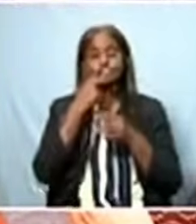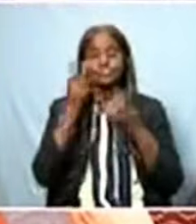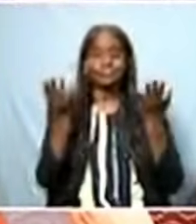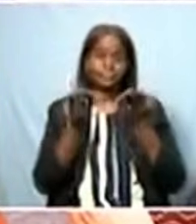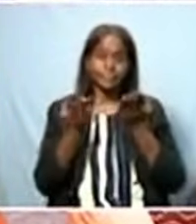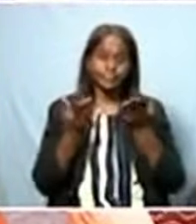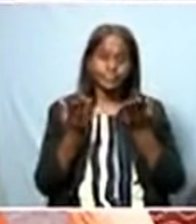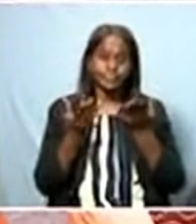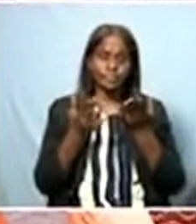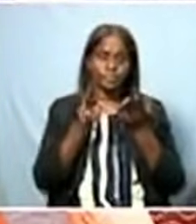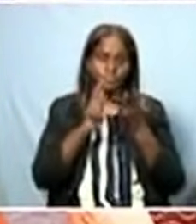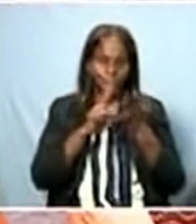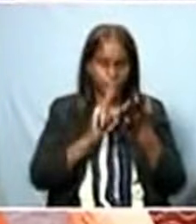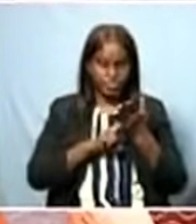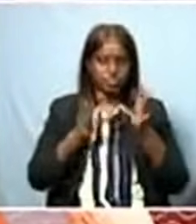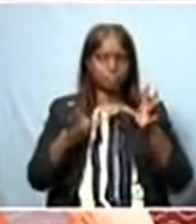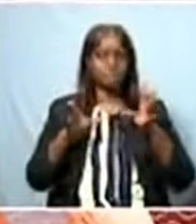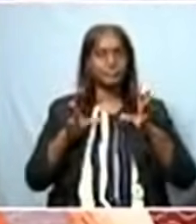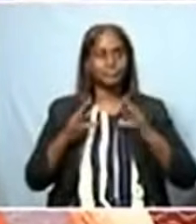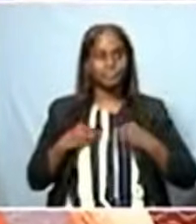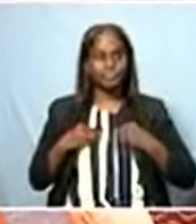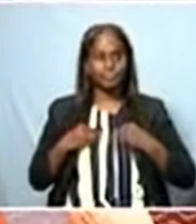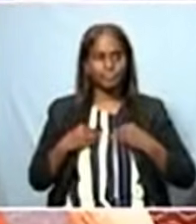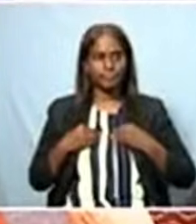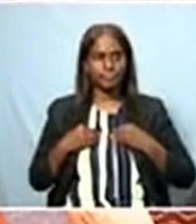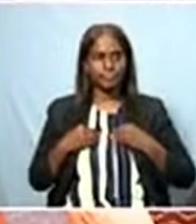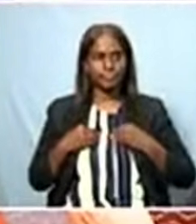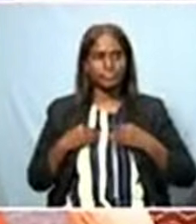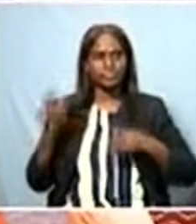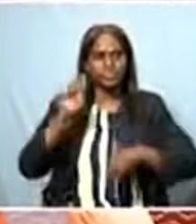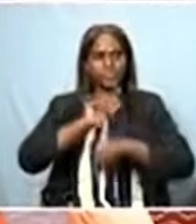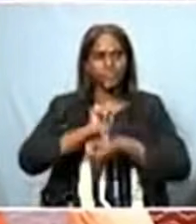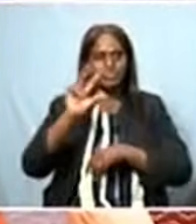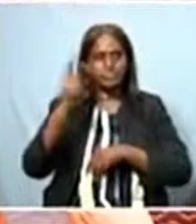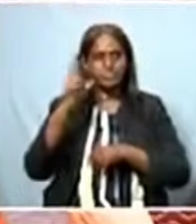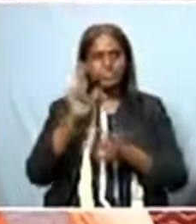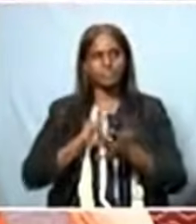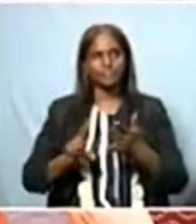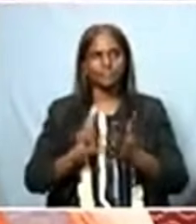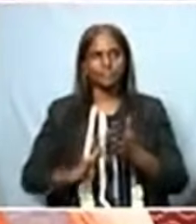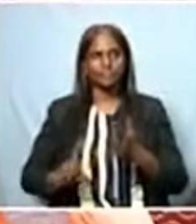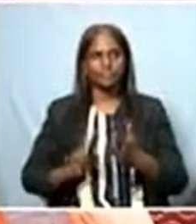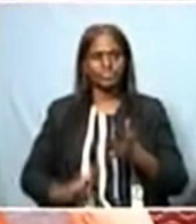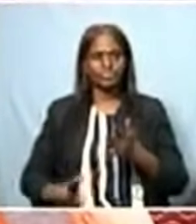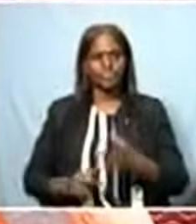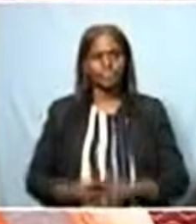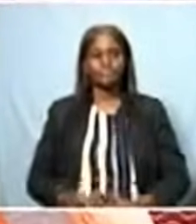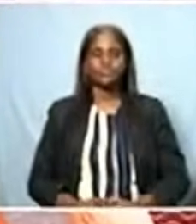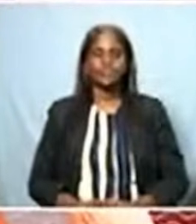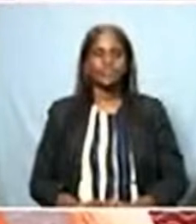none. Report adopted. Day for third reading.